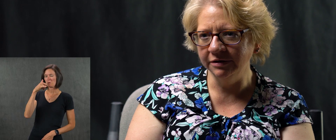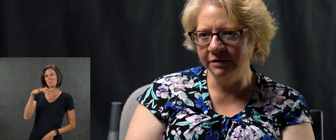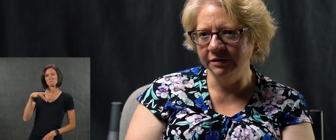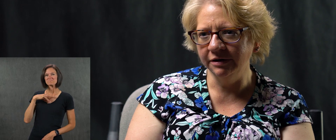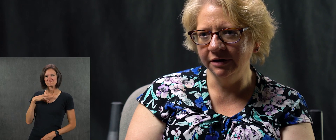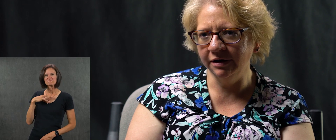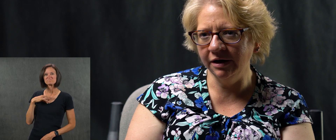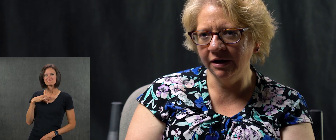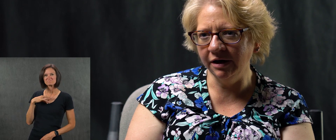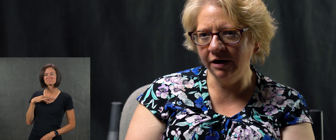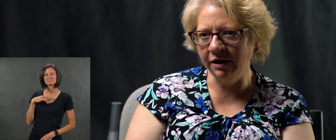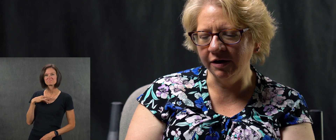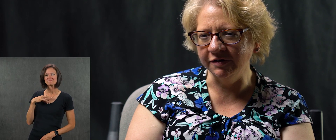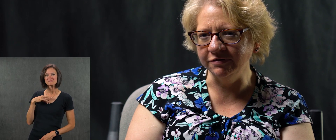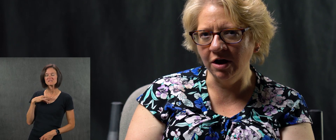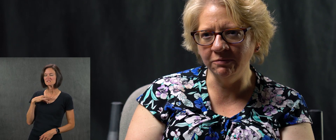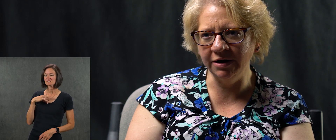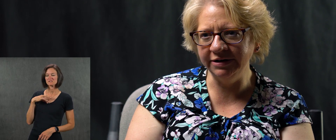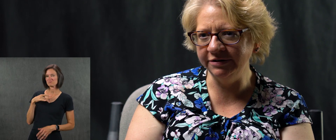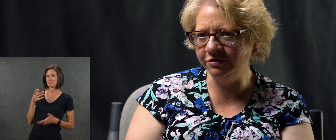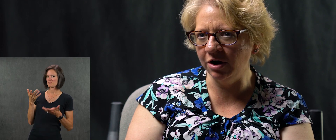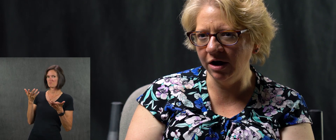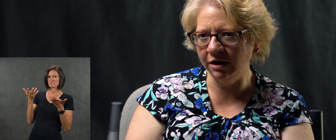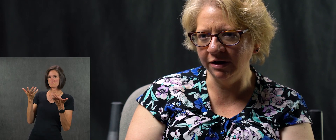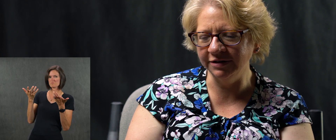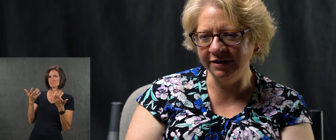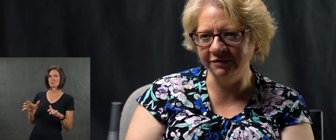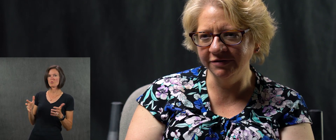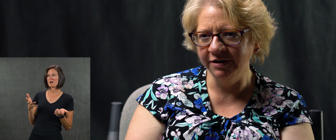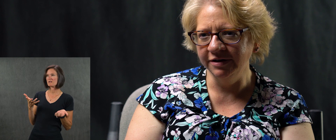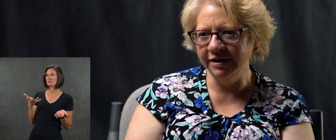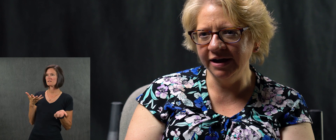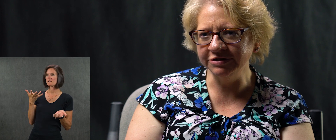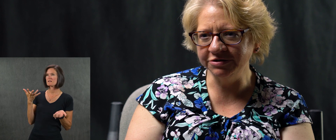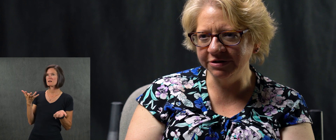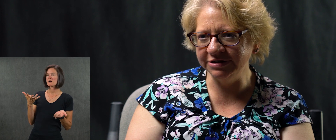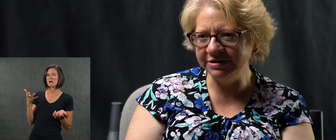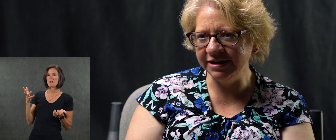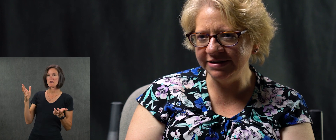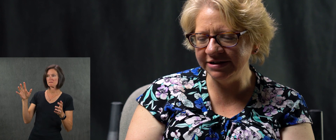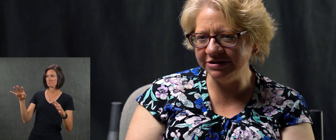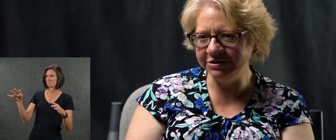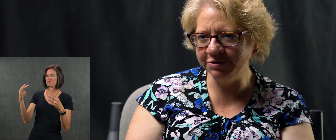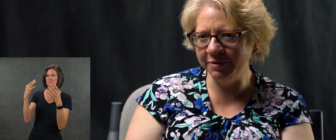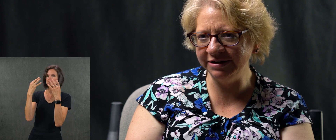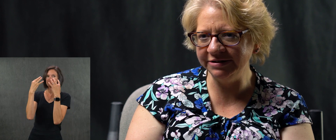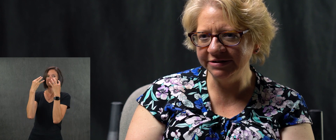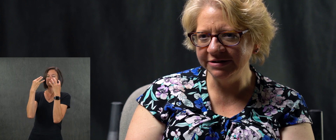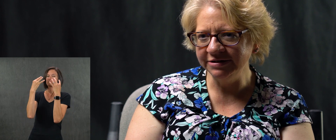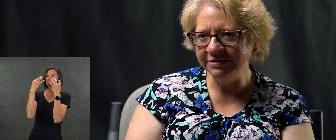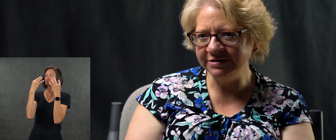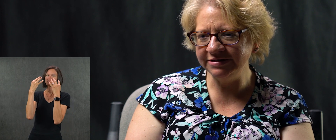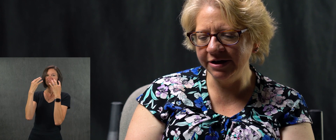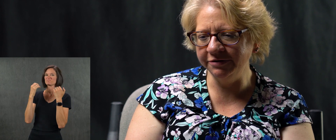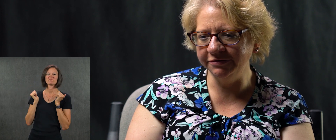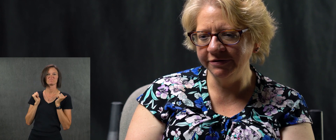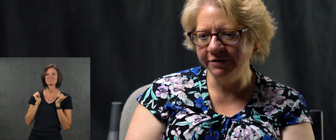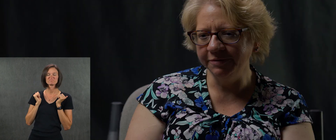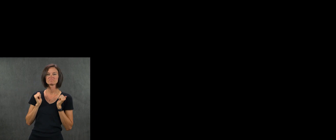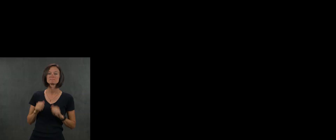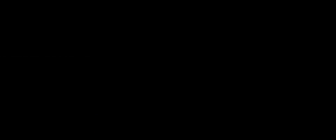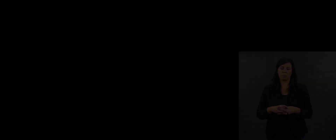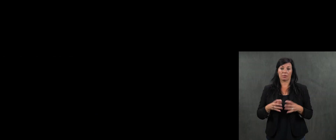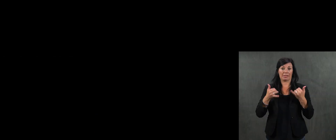on, of not wanting to draw a lot of extra attention to